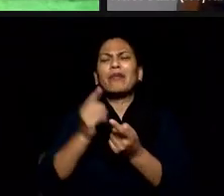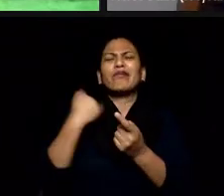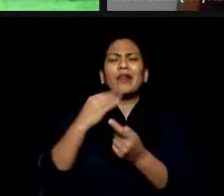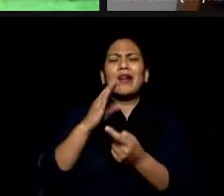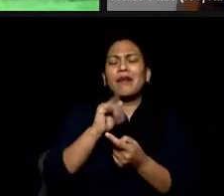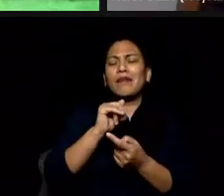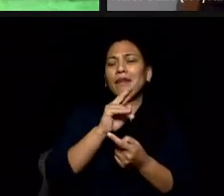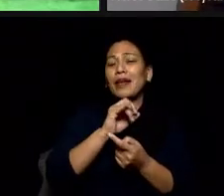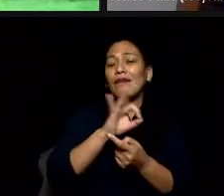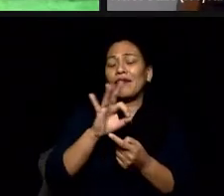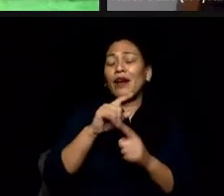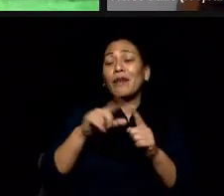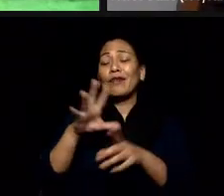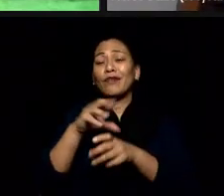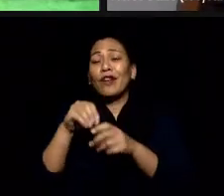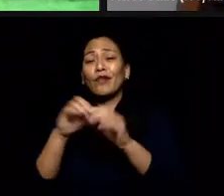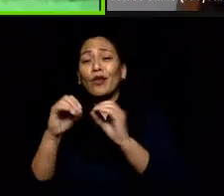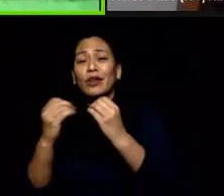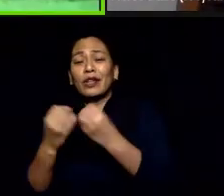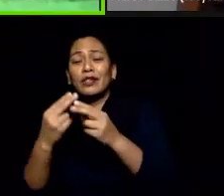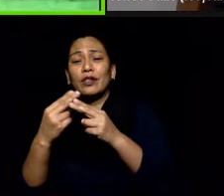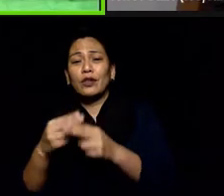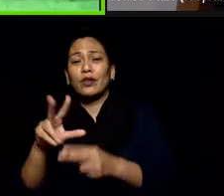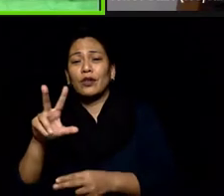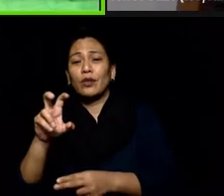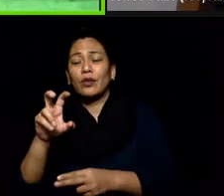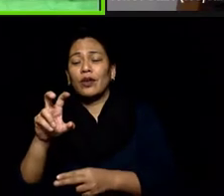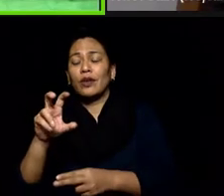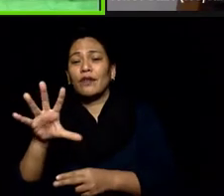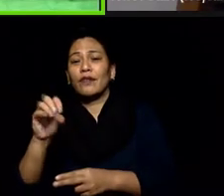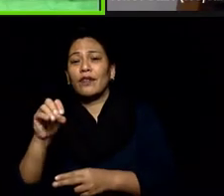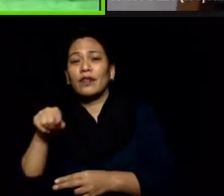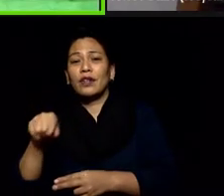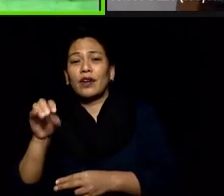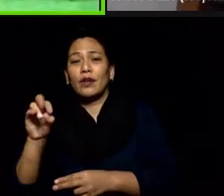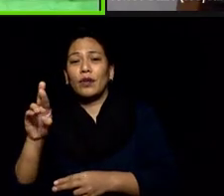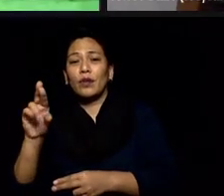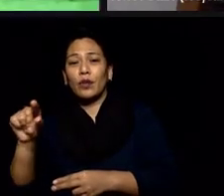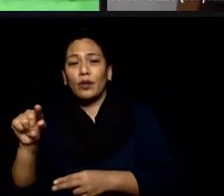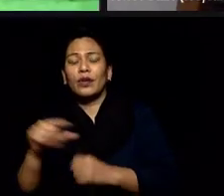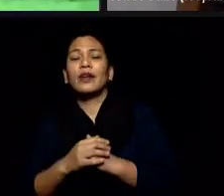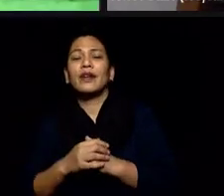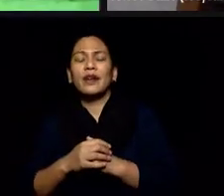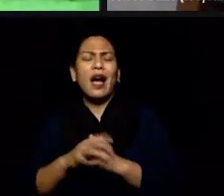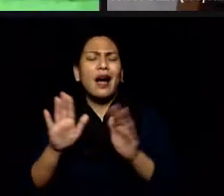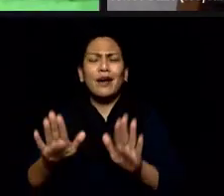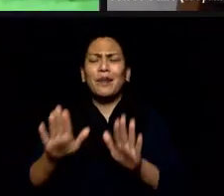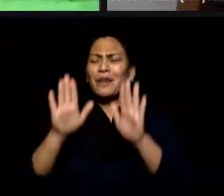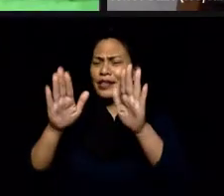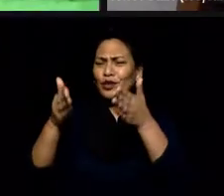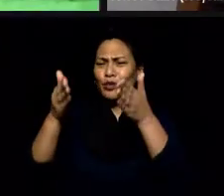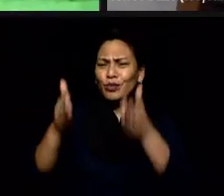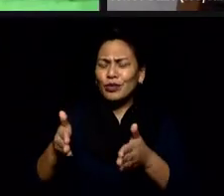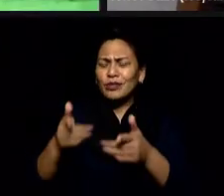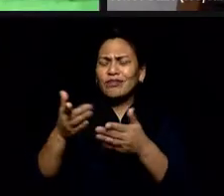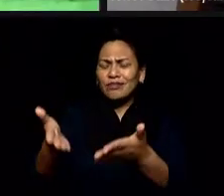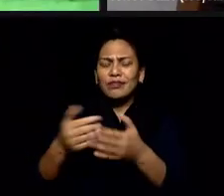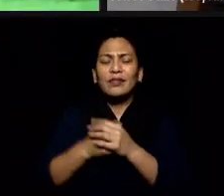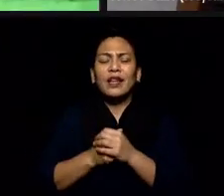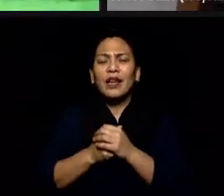with an organization called 360 Degrees, right? 350.org. 350.org, yeah. An amazing human.